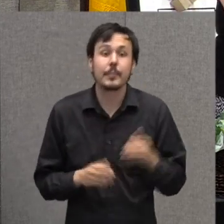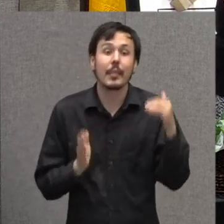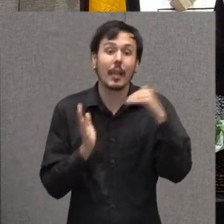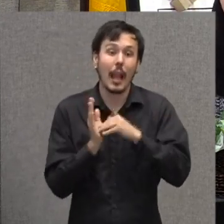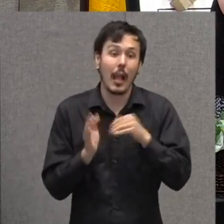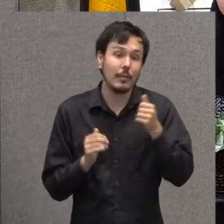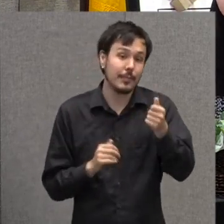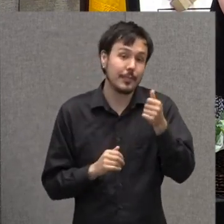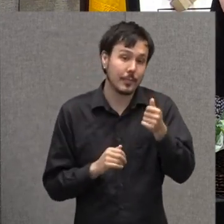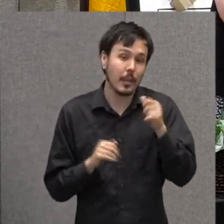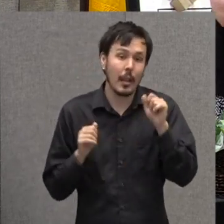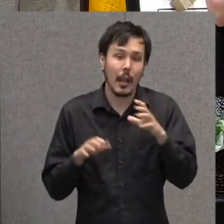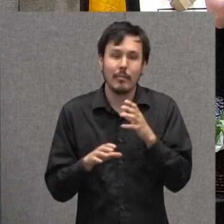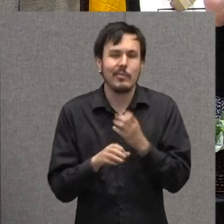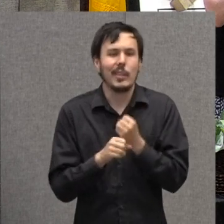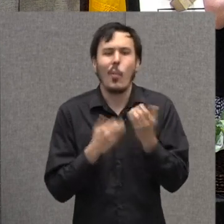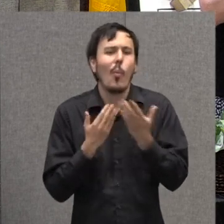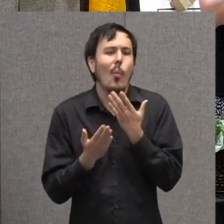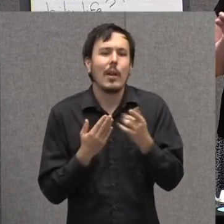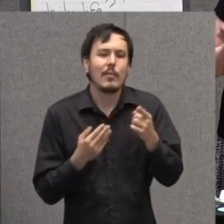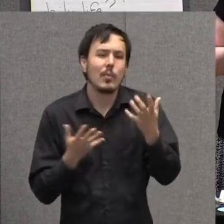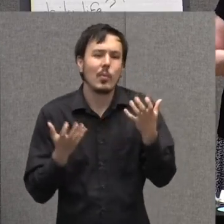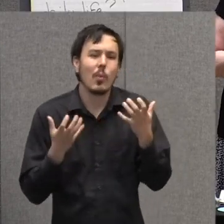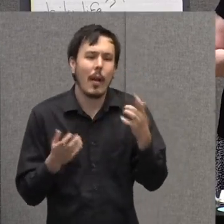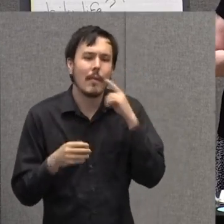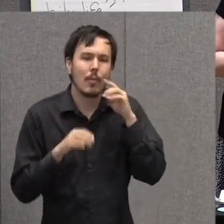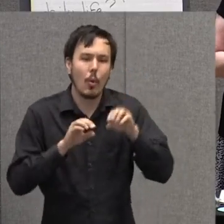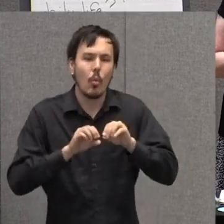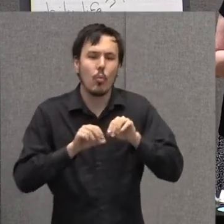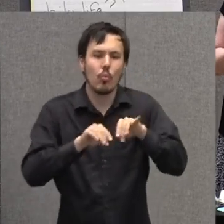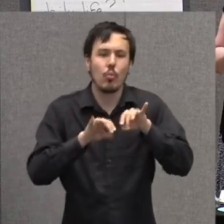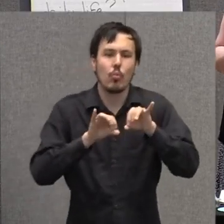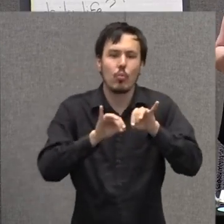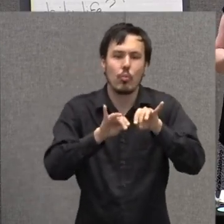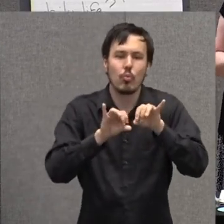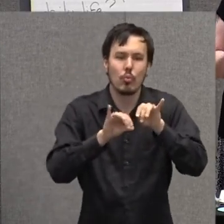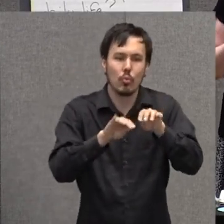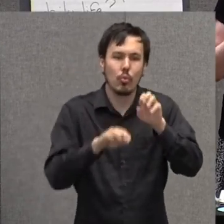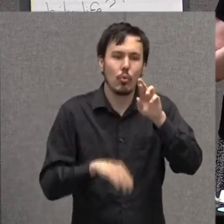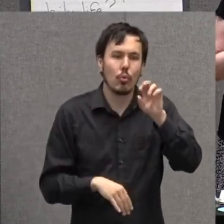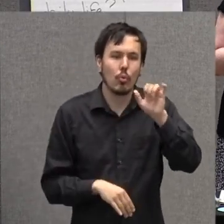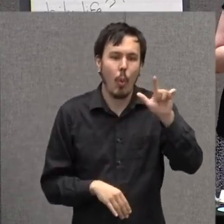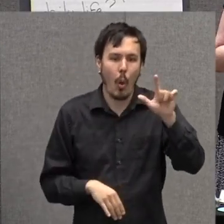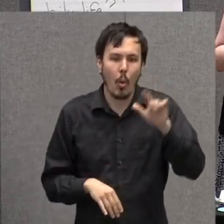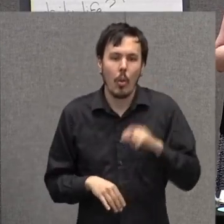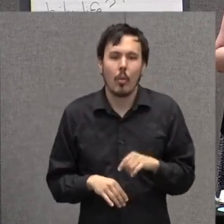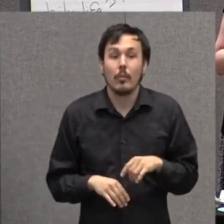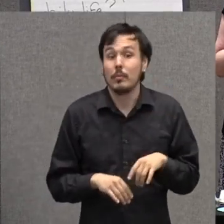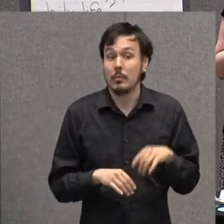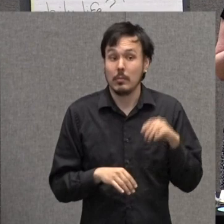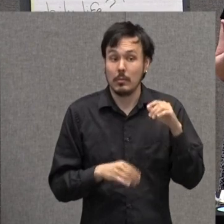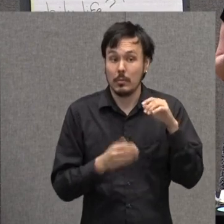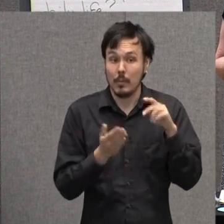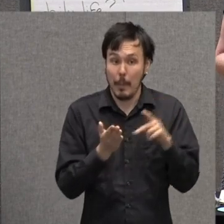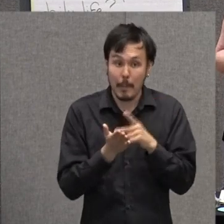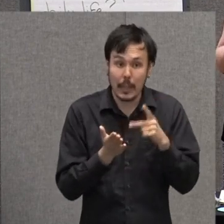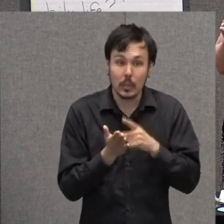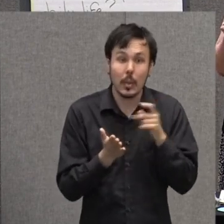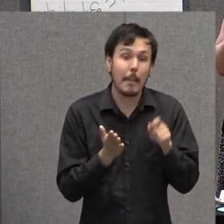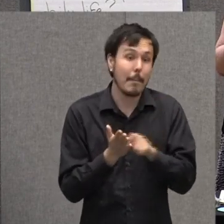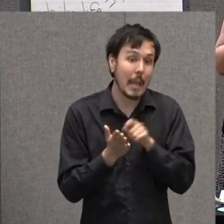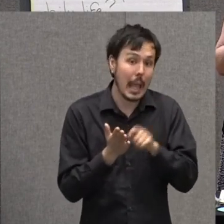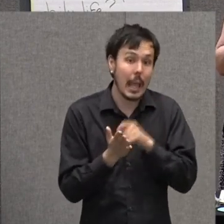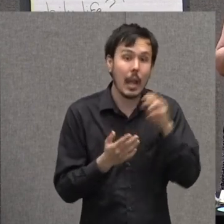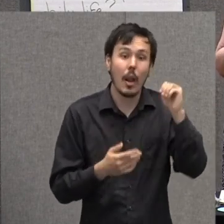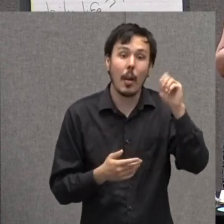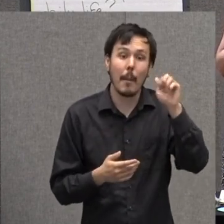you can get anything you need to roll around, a pencil, a pen, colored pencil, a marker would work, a Sharpie,